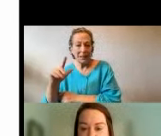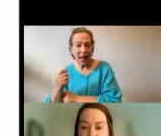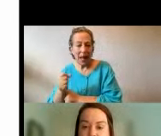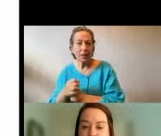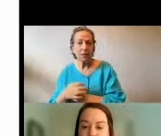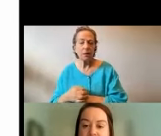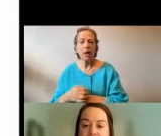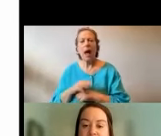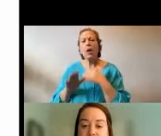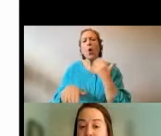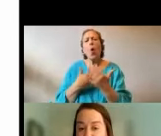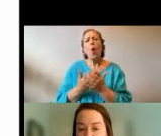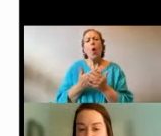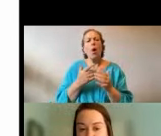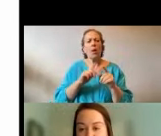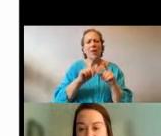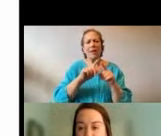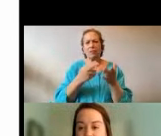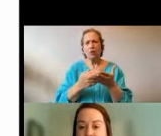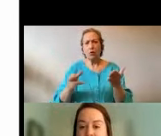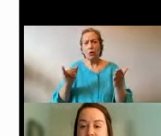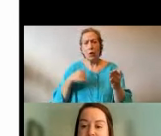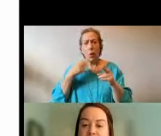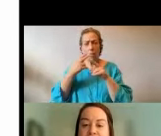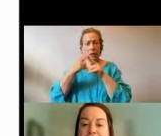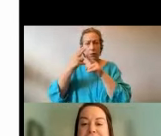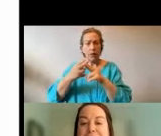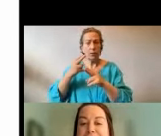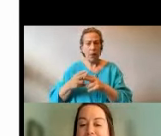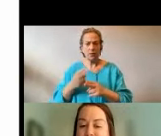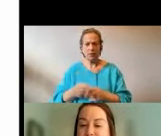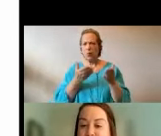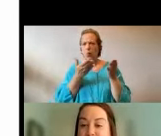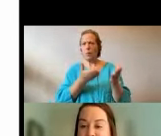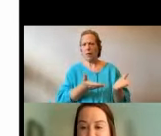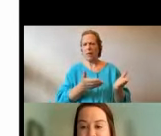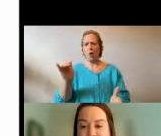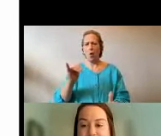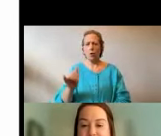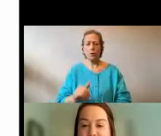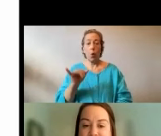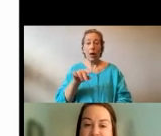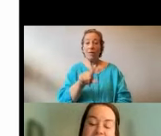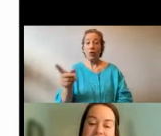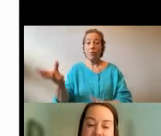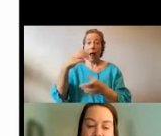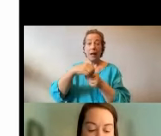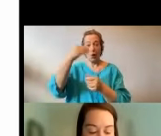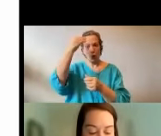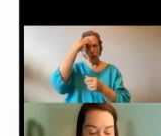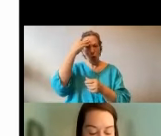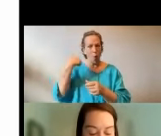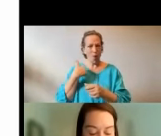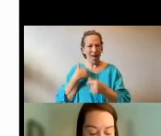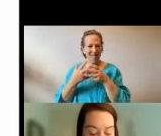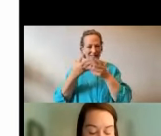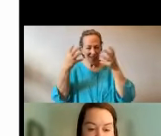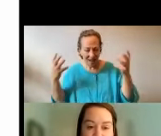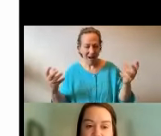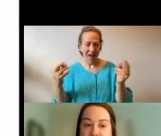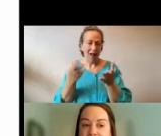have been mentioned throughout this whole series. And if you've been participating, you know that there have been a lot of those, both today and in the other 3